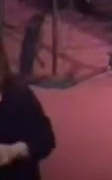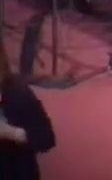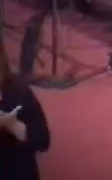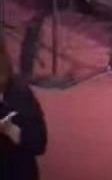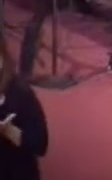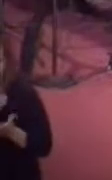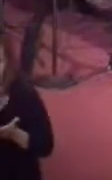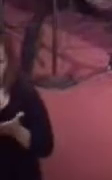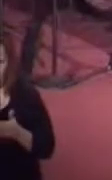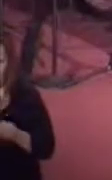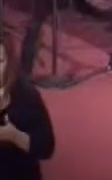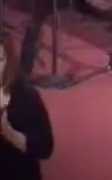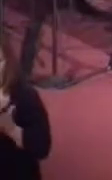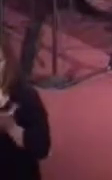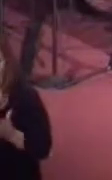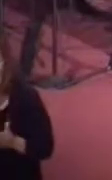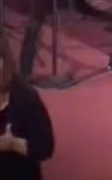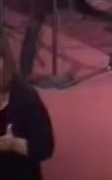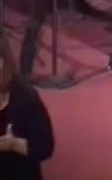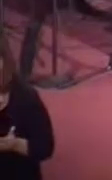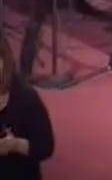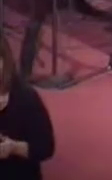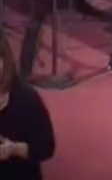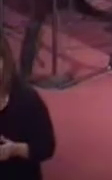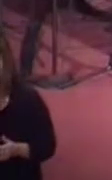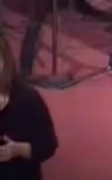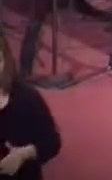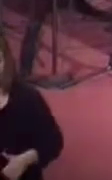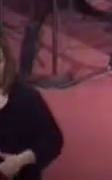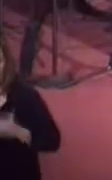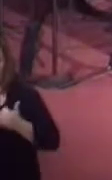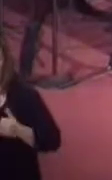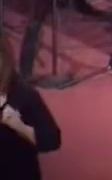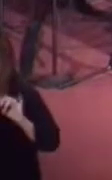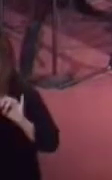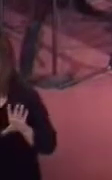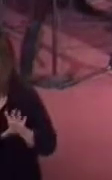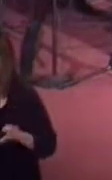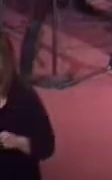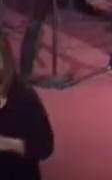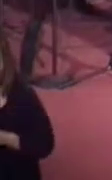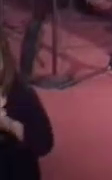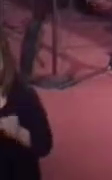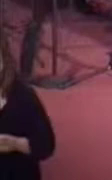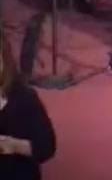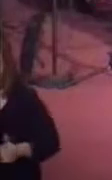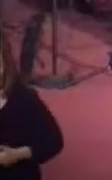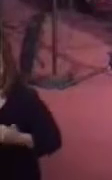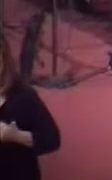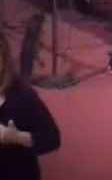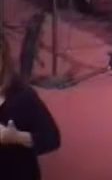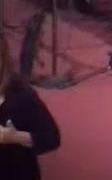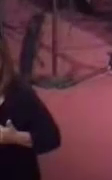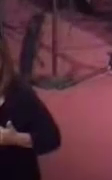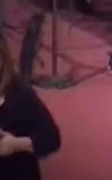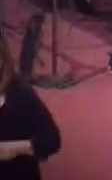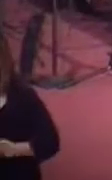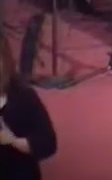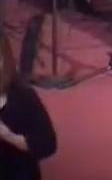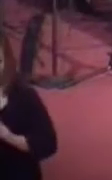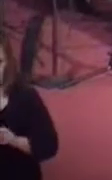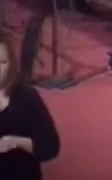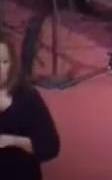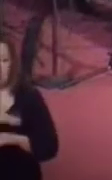about that in the book of Acts. I mean, the guy lived a horrible, persecuted life. He was ran out of cities. He was yelled at